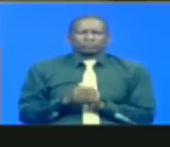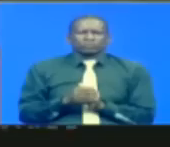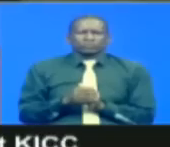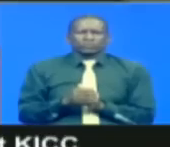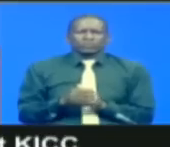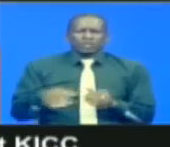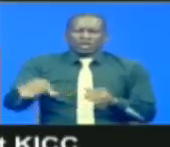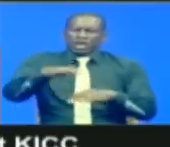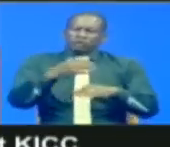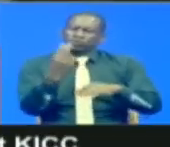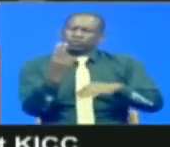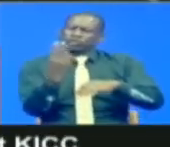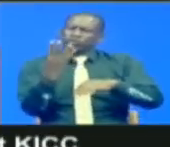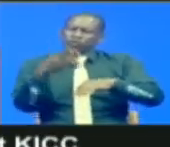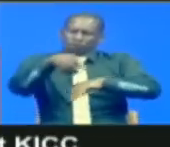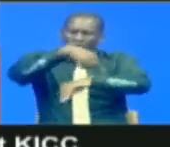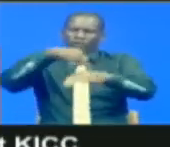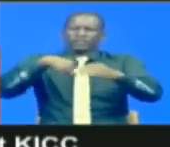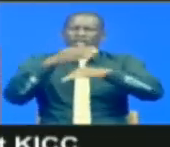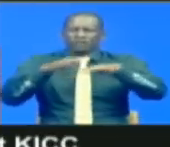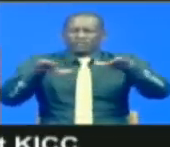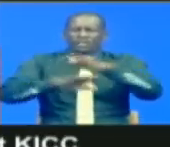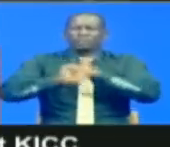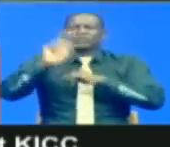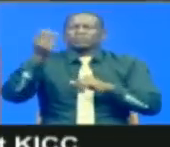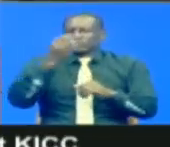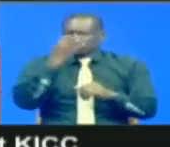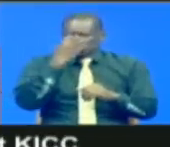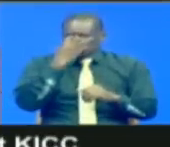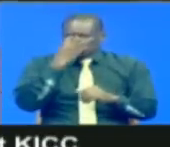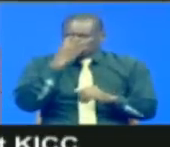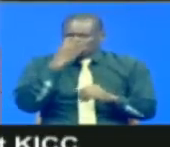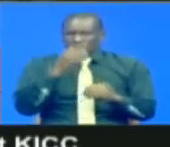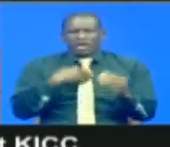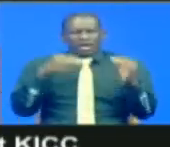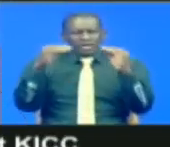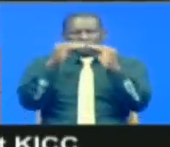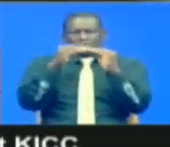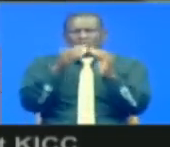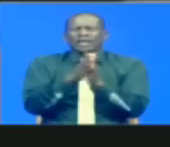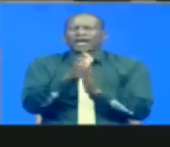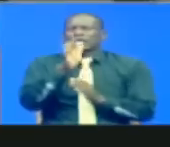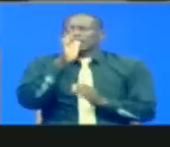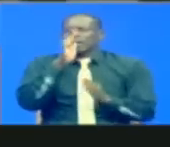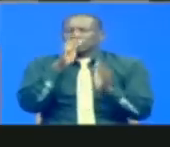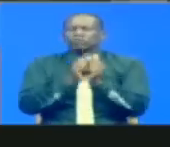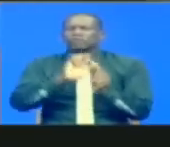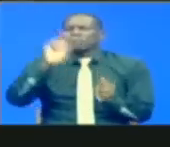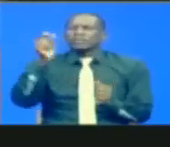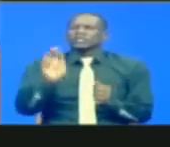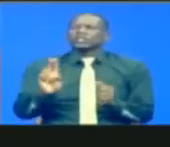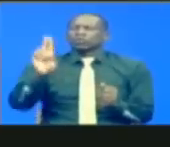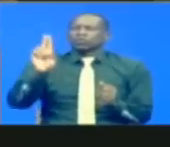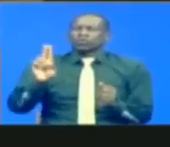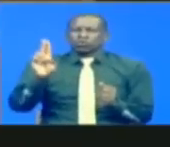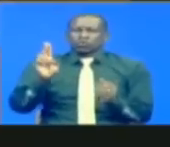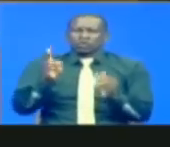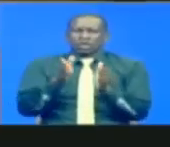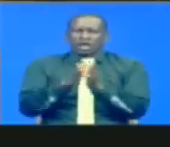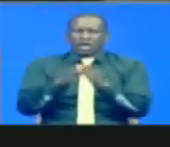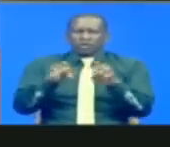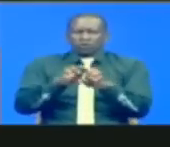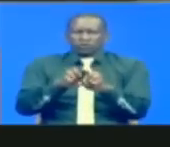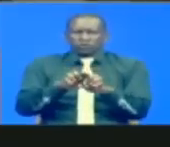About 24 hours after Deputy President William Ruto had a meeting and lunch with President Kenyatta under clouds